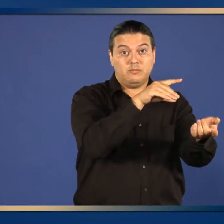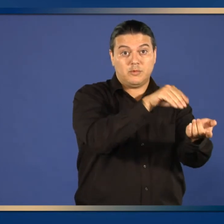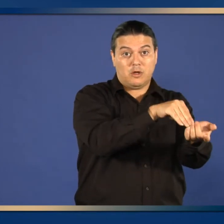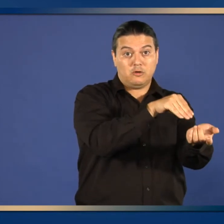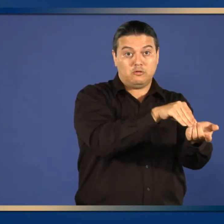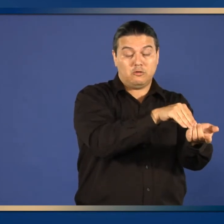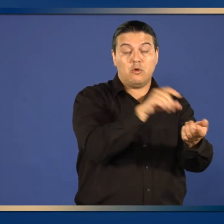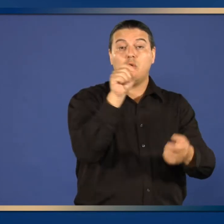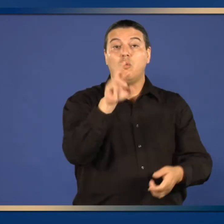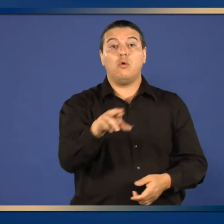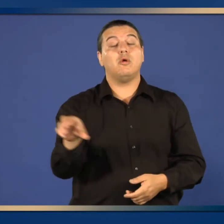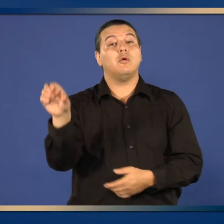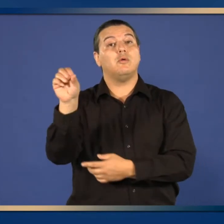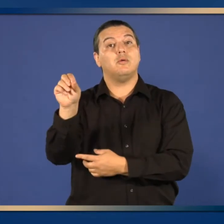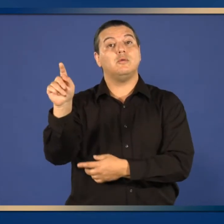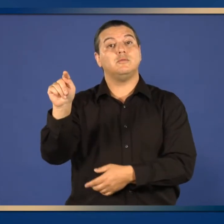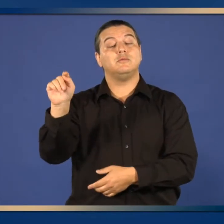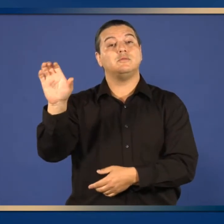and over-the-counter.